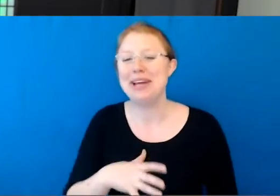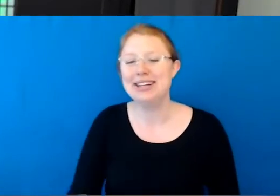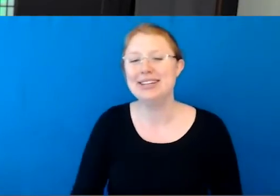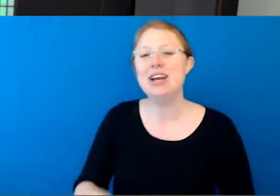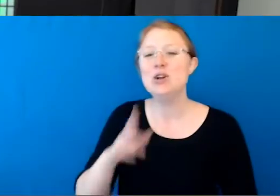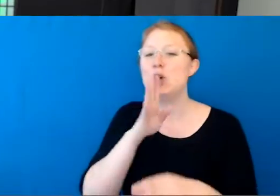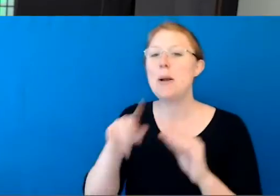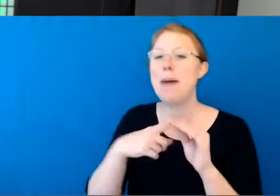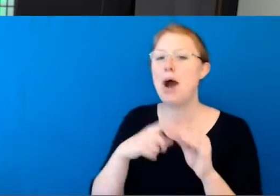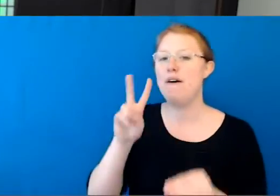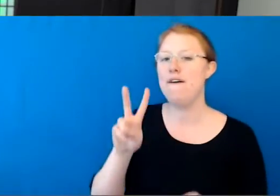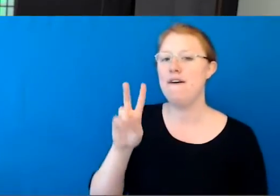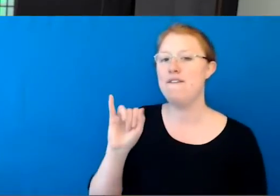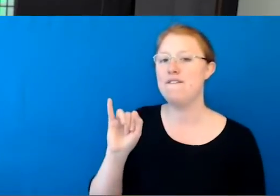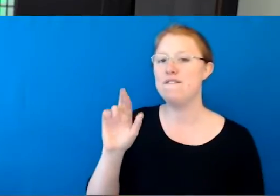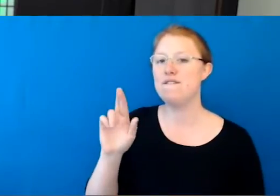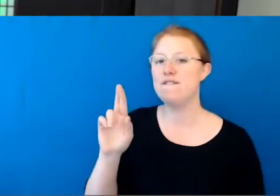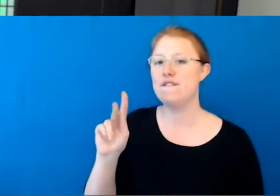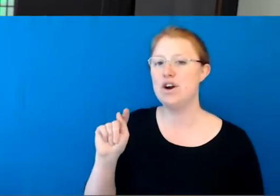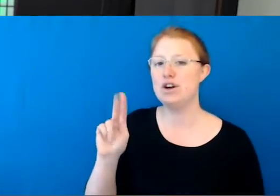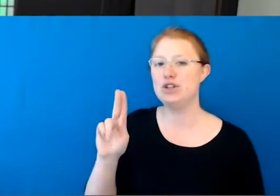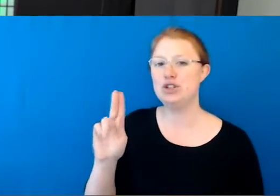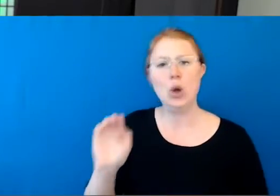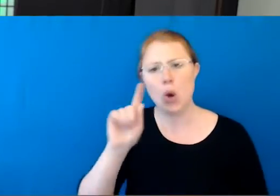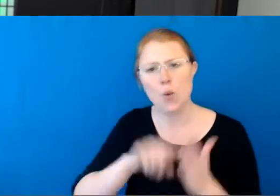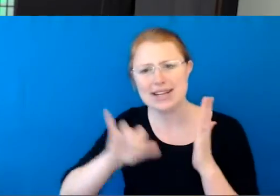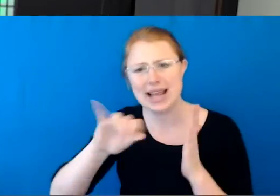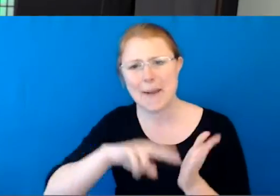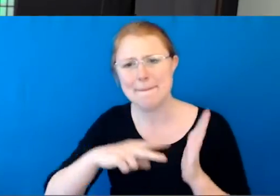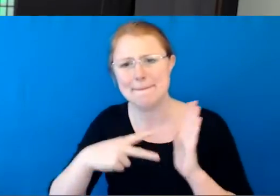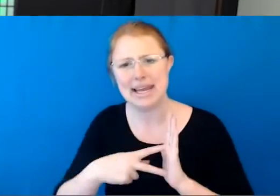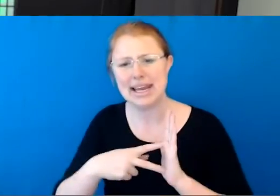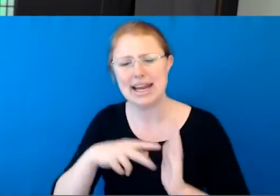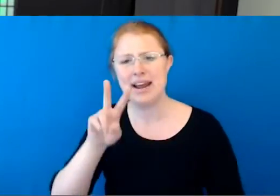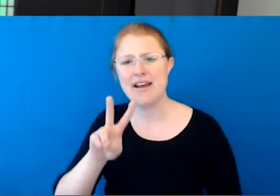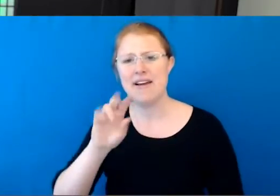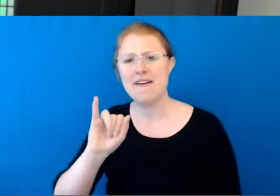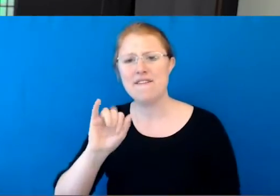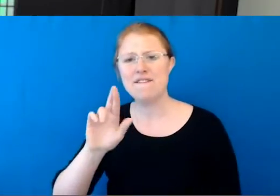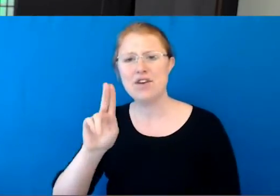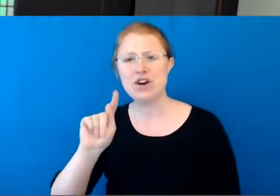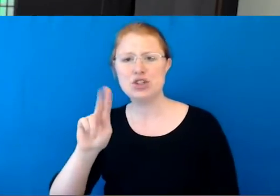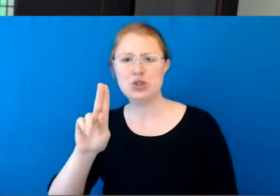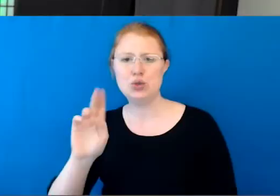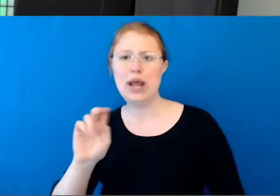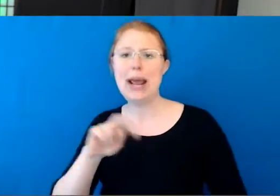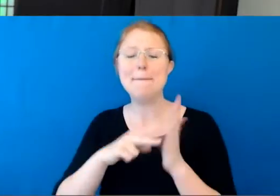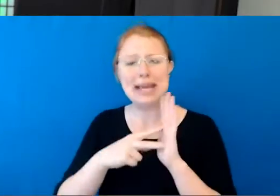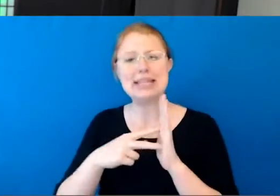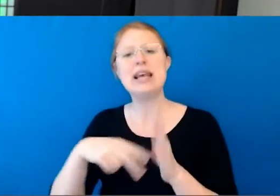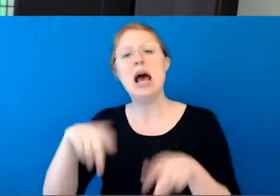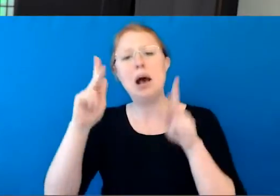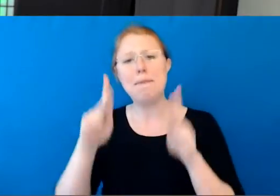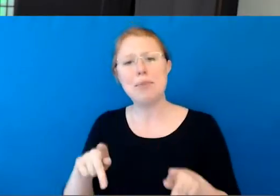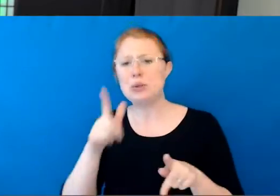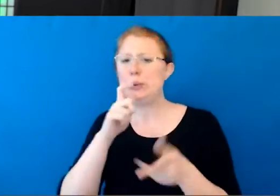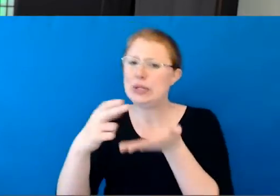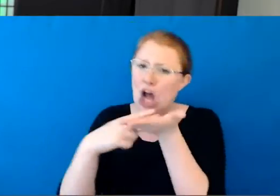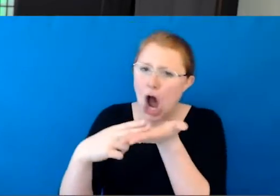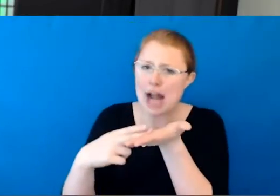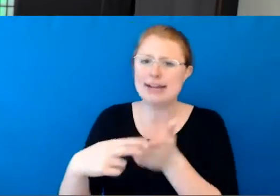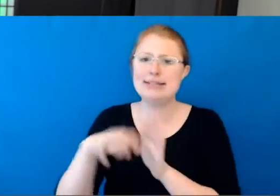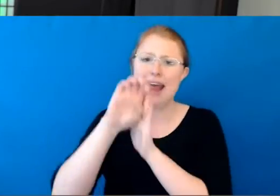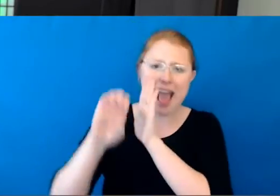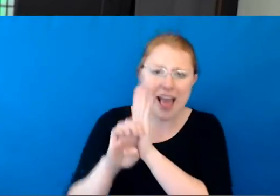Virtue is just speaking to a person who has integrity and is ethical and has good